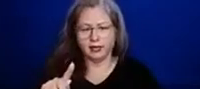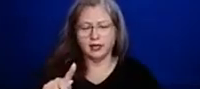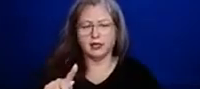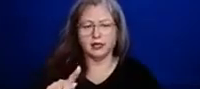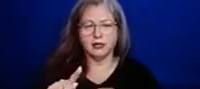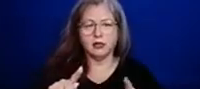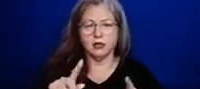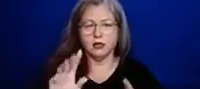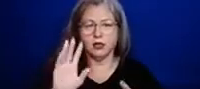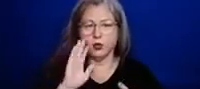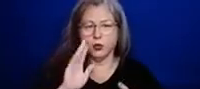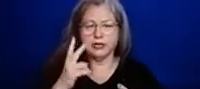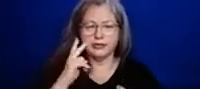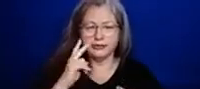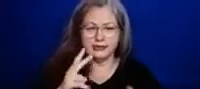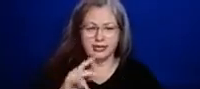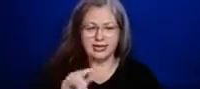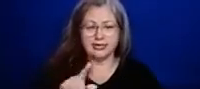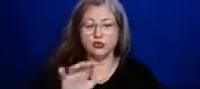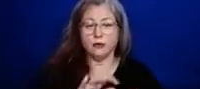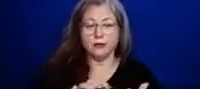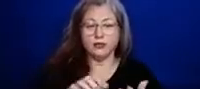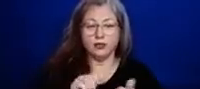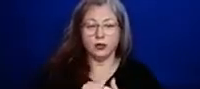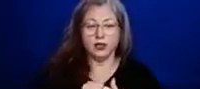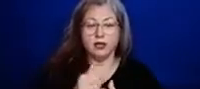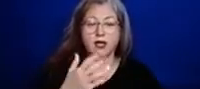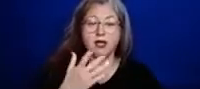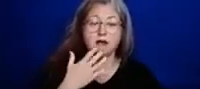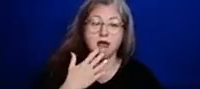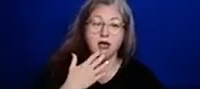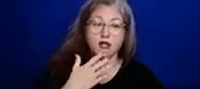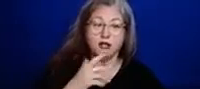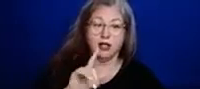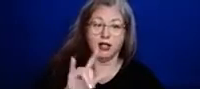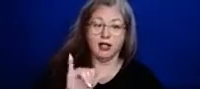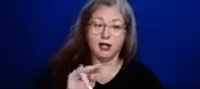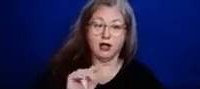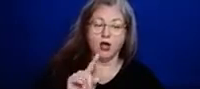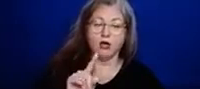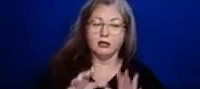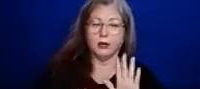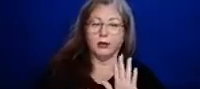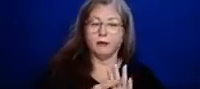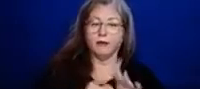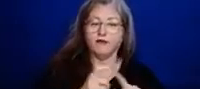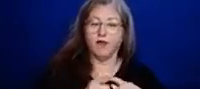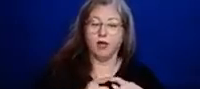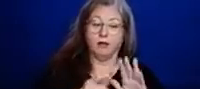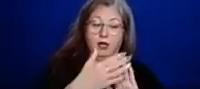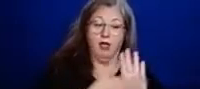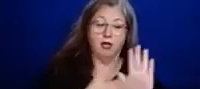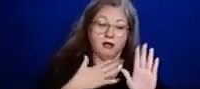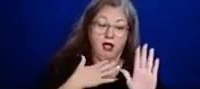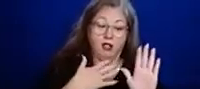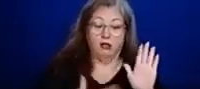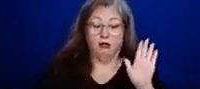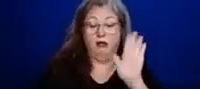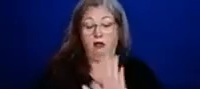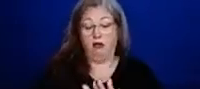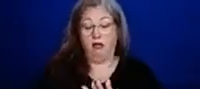out. So this is a mixture of the colored linoleum and